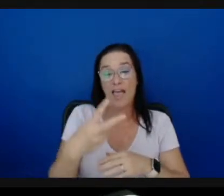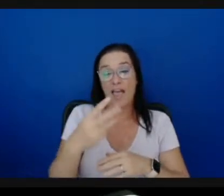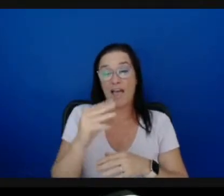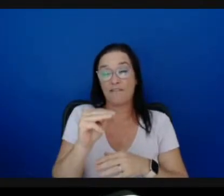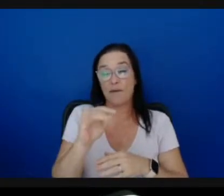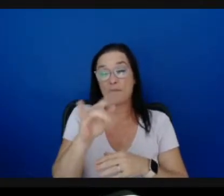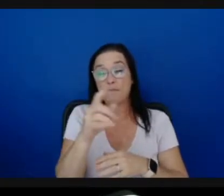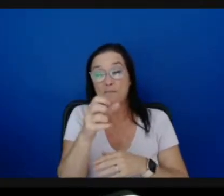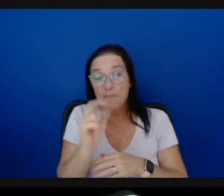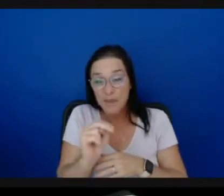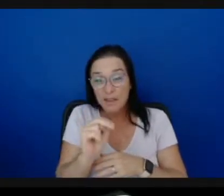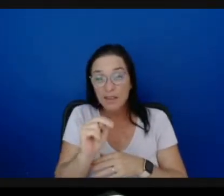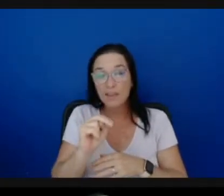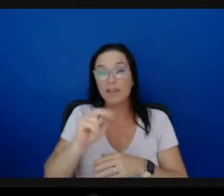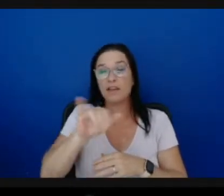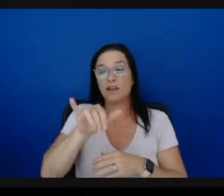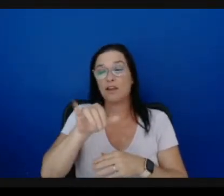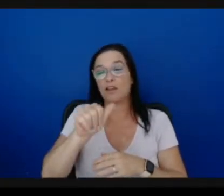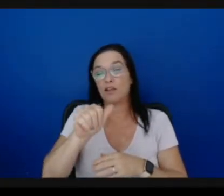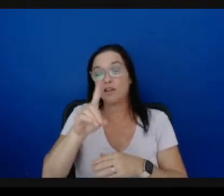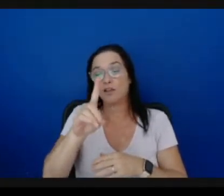hour.